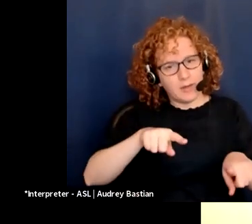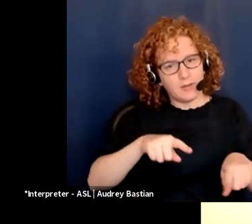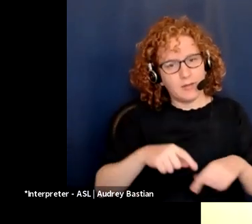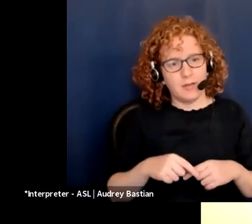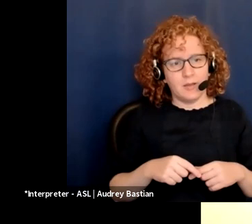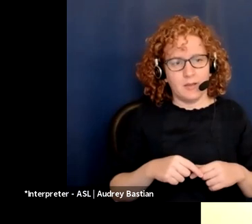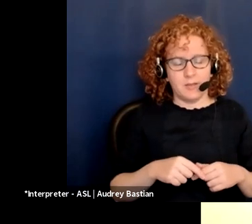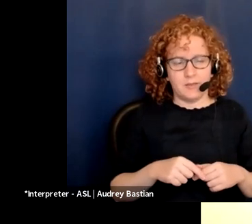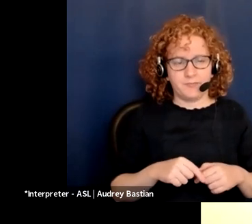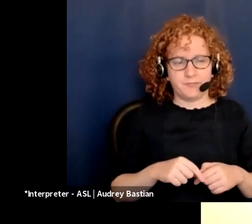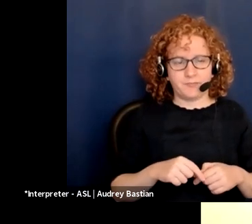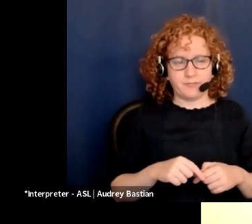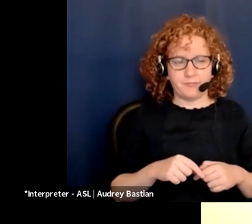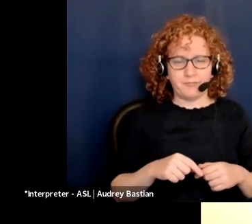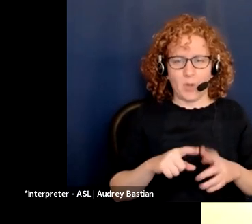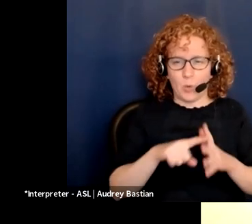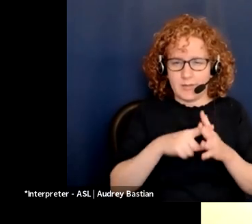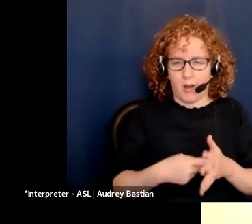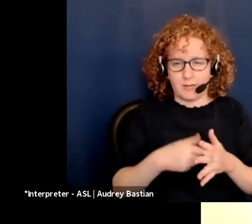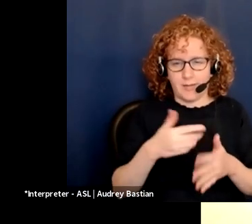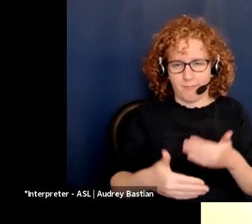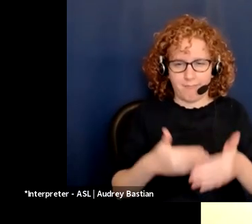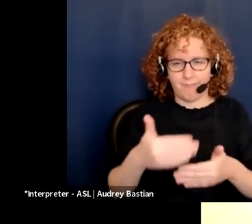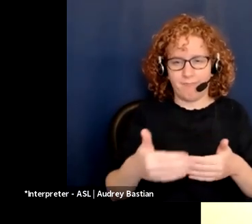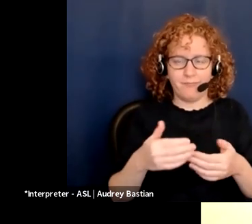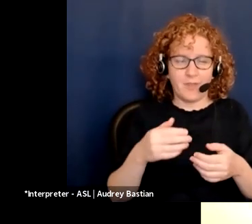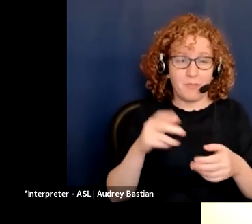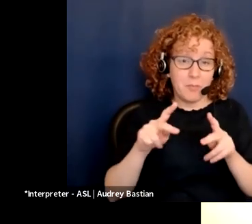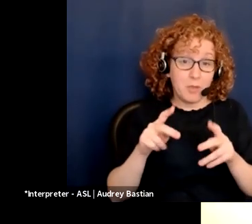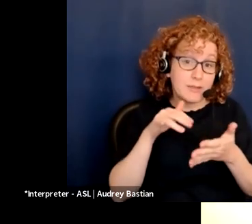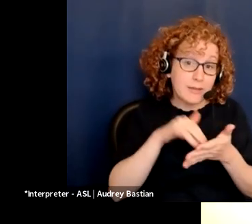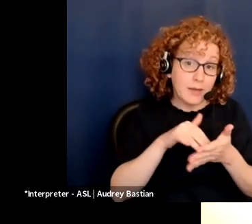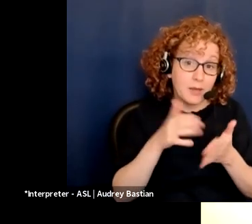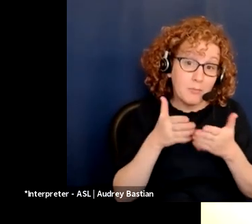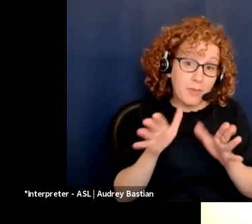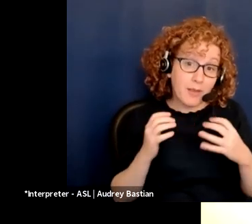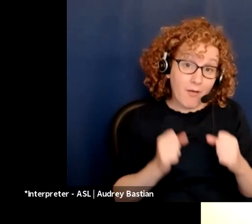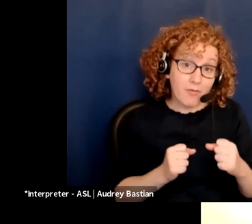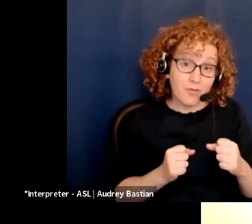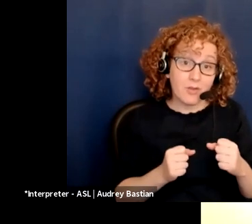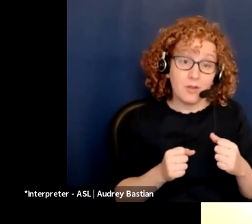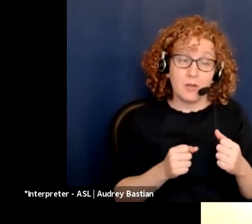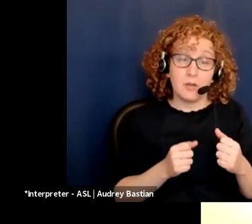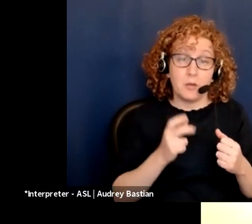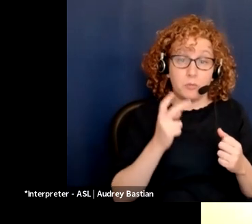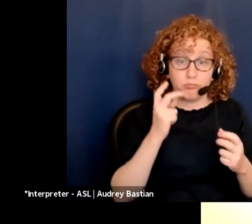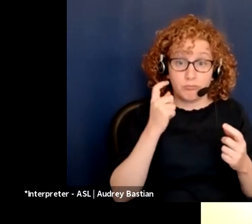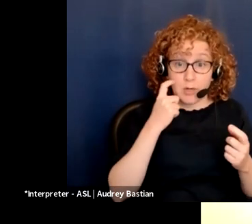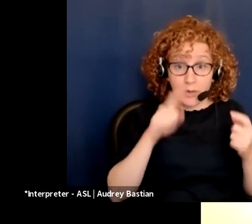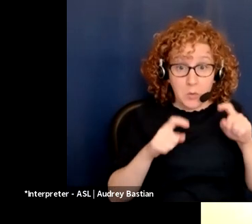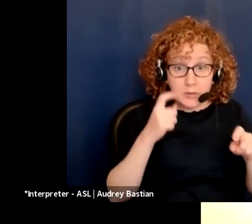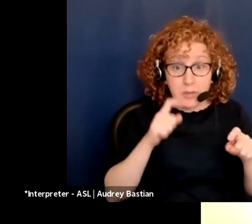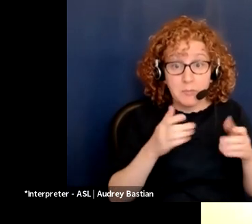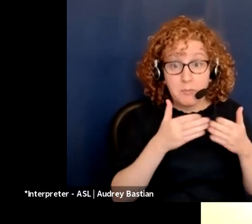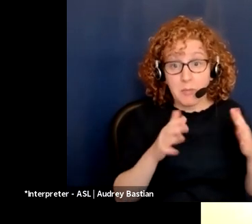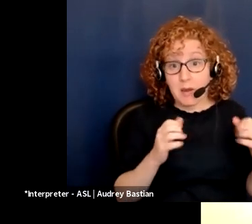And I think, yeah, that sort of starts the pipeline too, because if you have people studying public health and seeing like public health grownups that